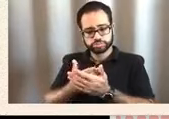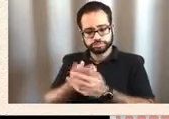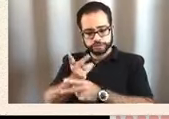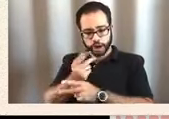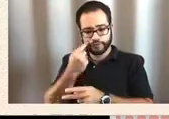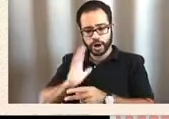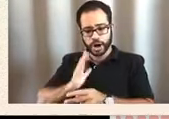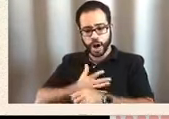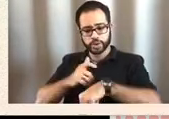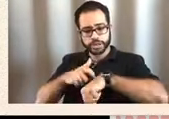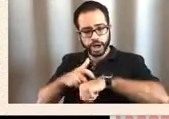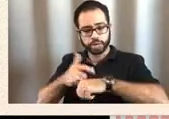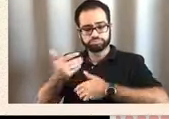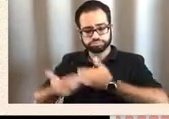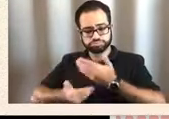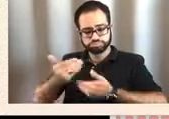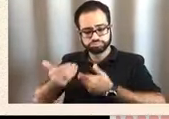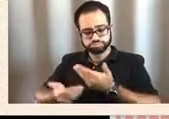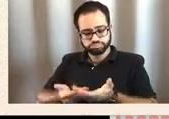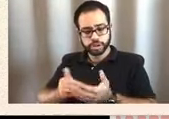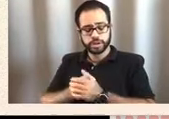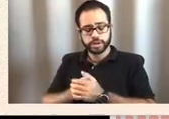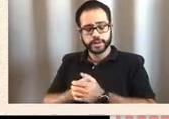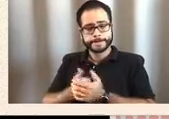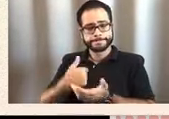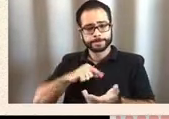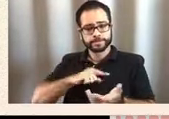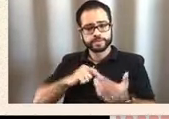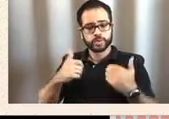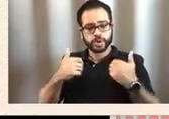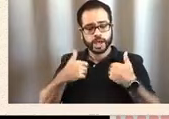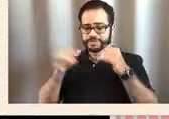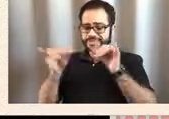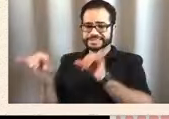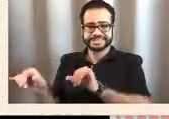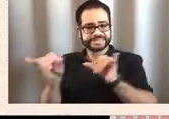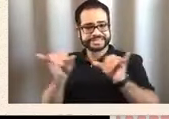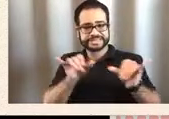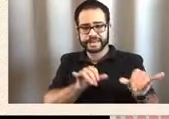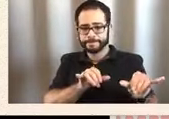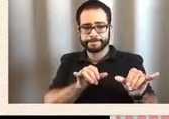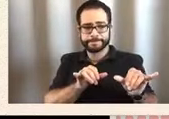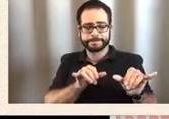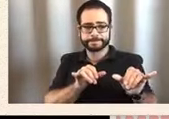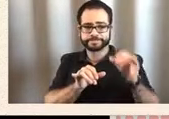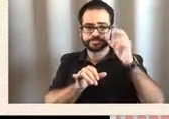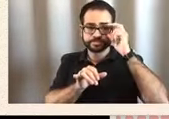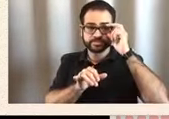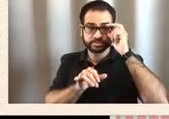And, we have the same thing we have the same